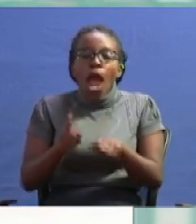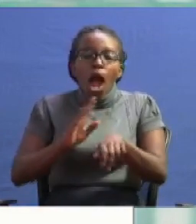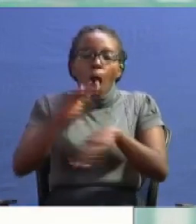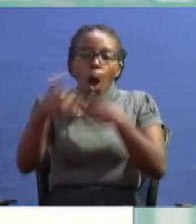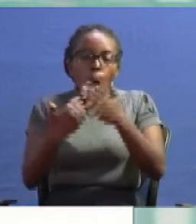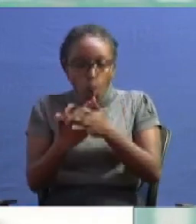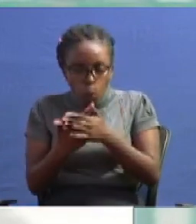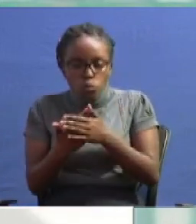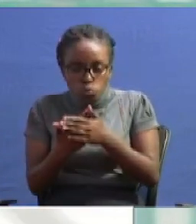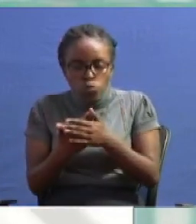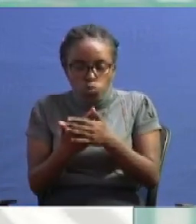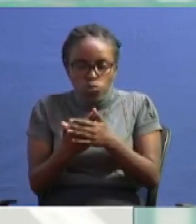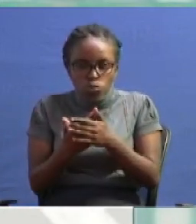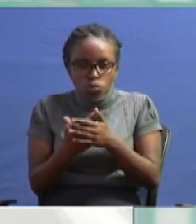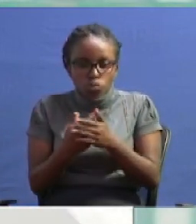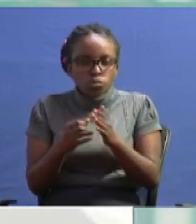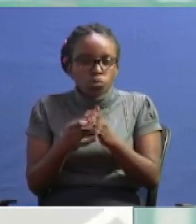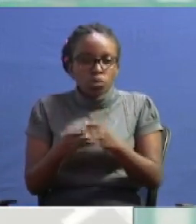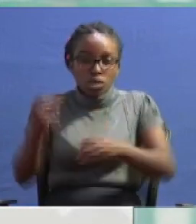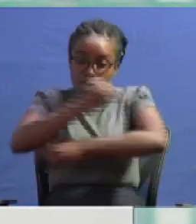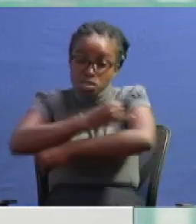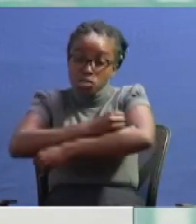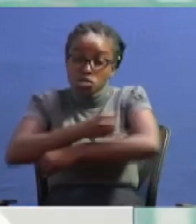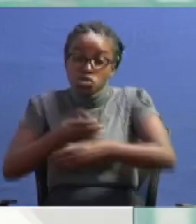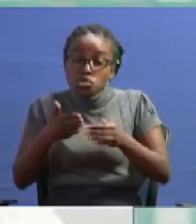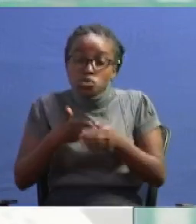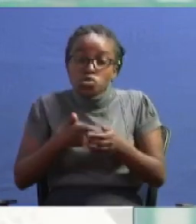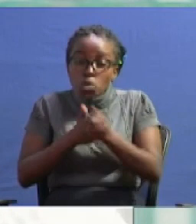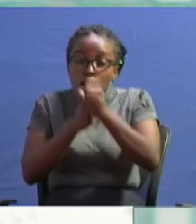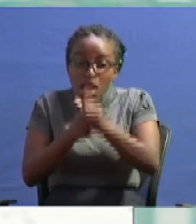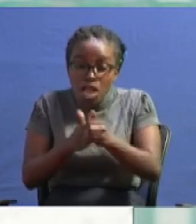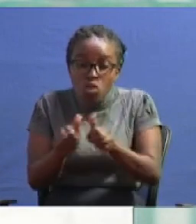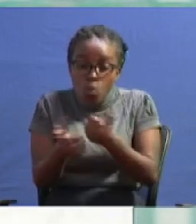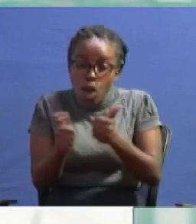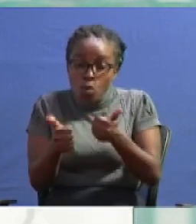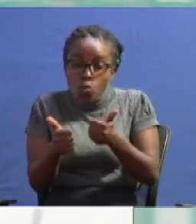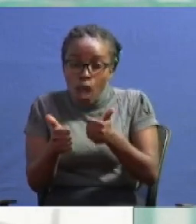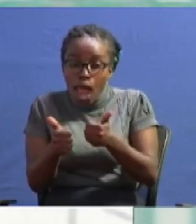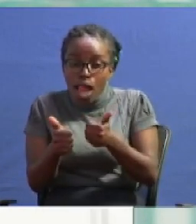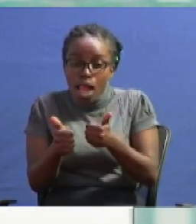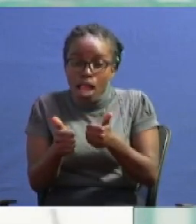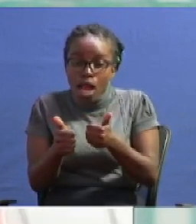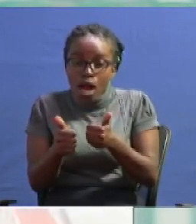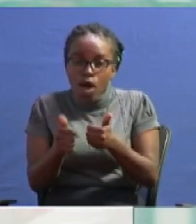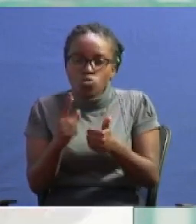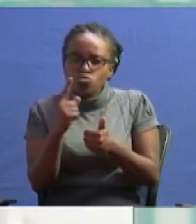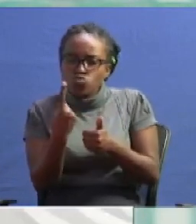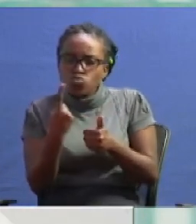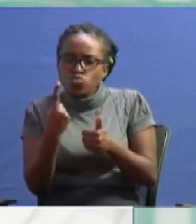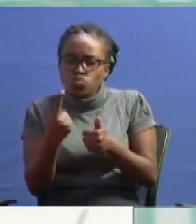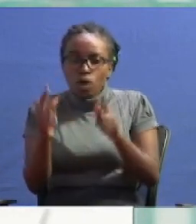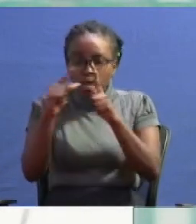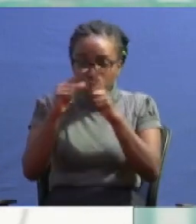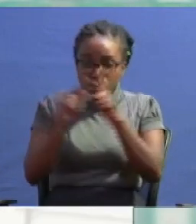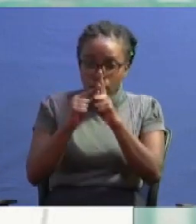an institution that he leads. And from that, we have seen what he's able to achieve. As a 1-term, MP